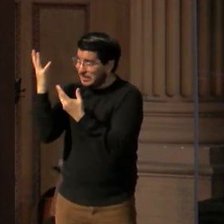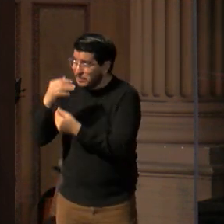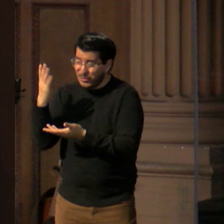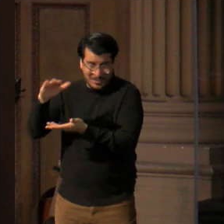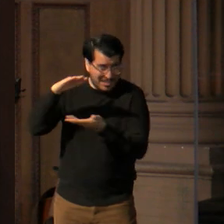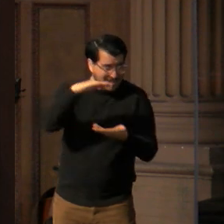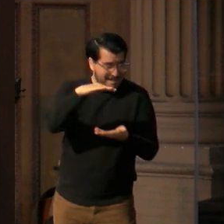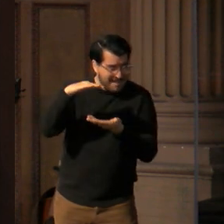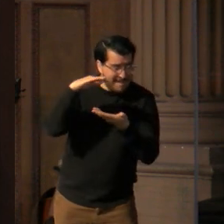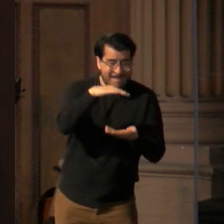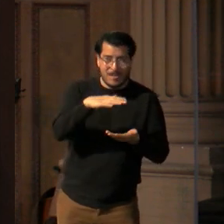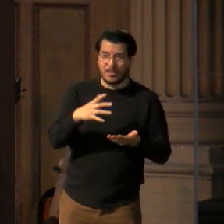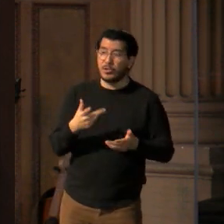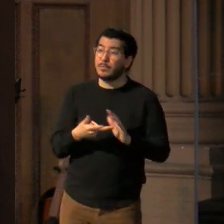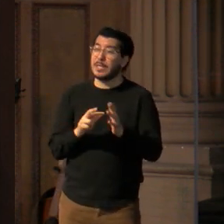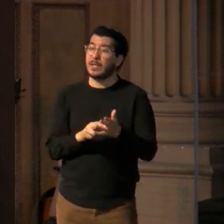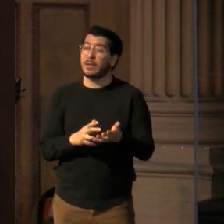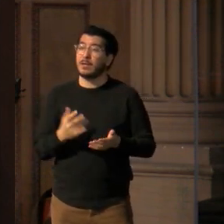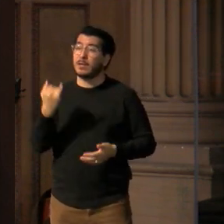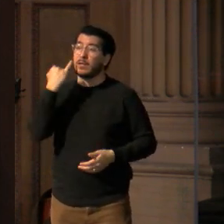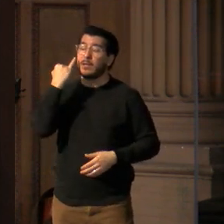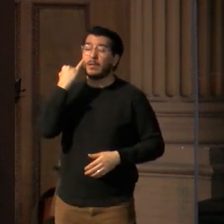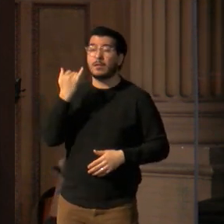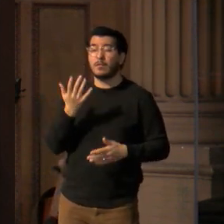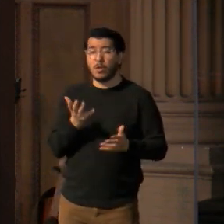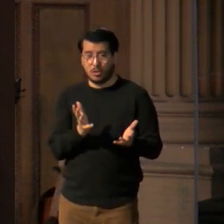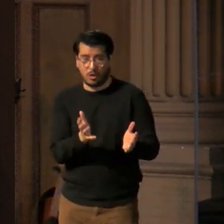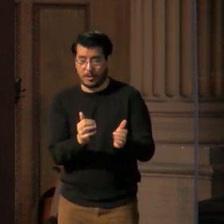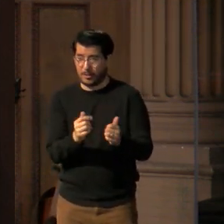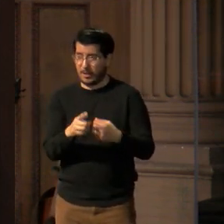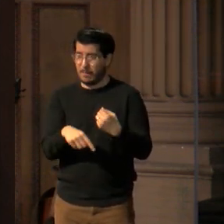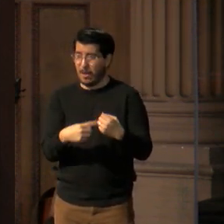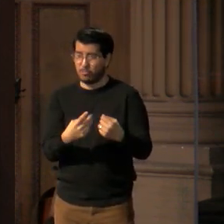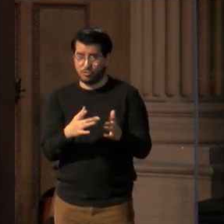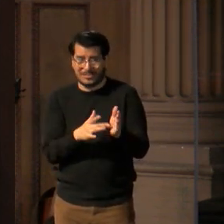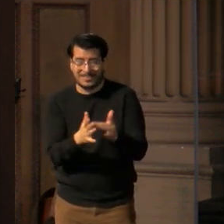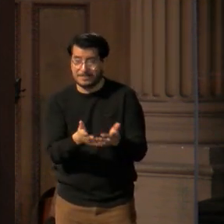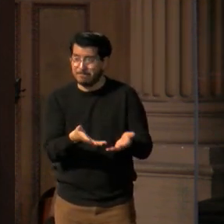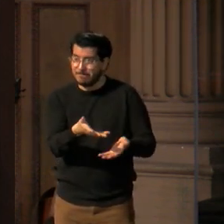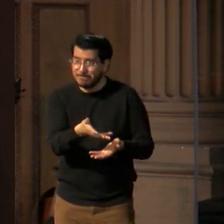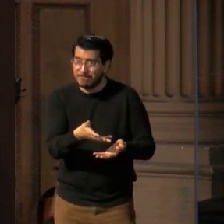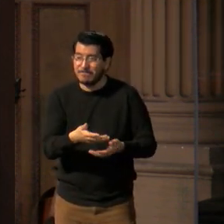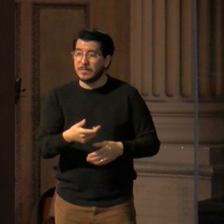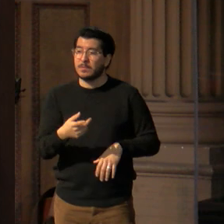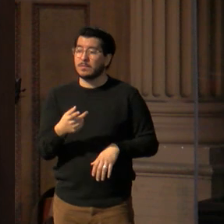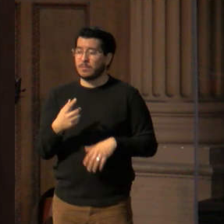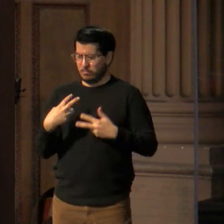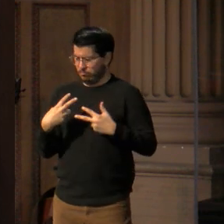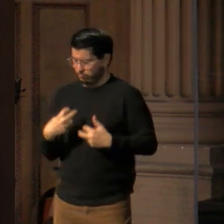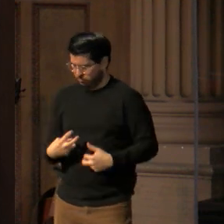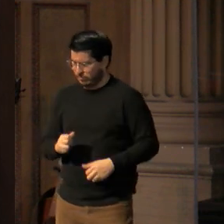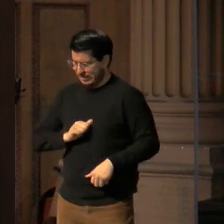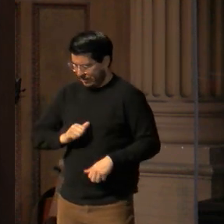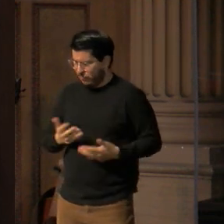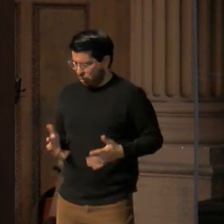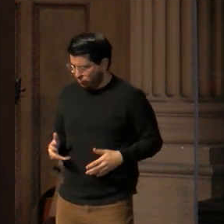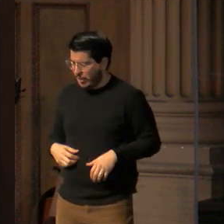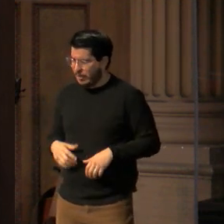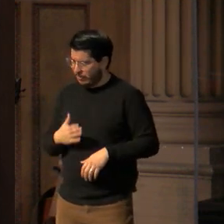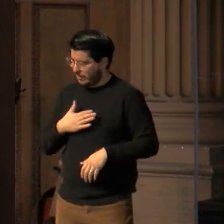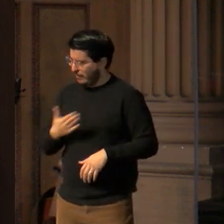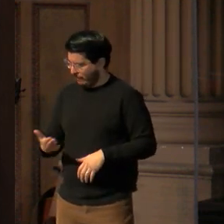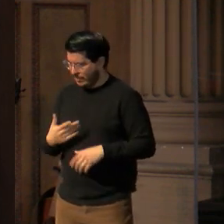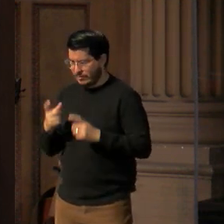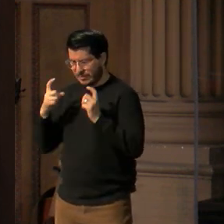So you start talking to someone about Jesus. You're legitimately trying to help them. You've humbly done the work. You've taken the planks out of your eye. You've confessed your sin.